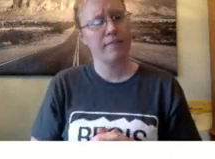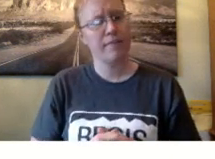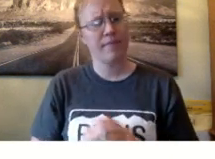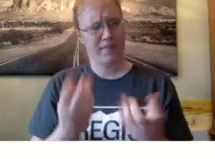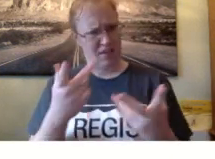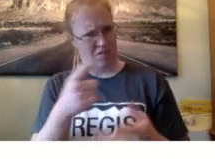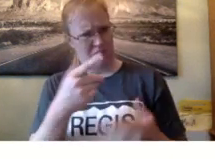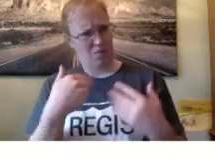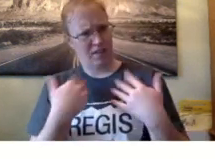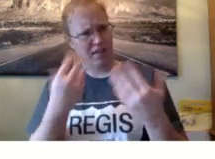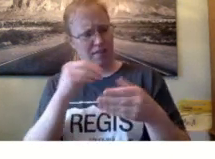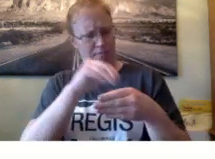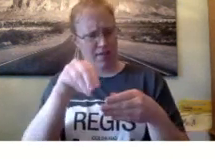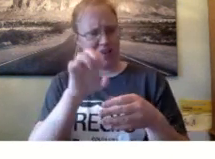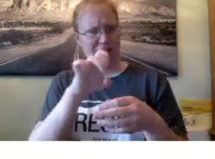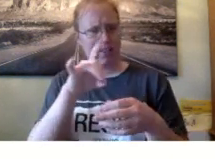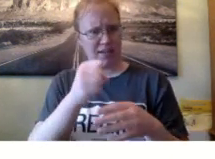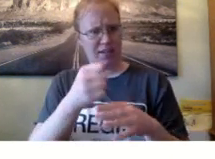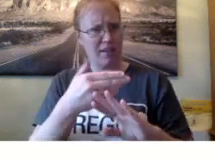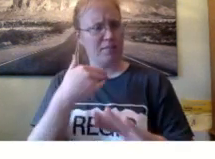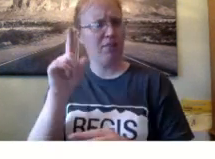you have planted seeds before?